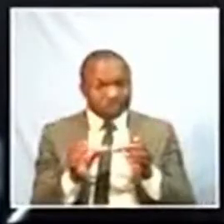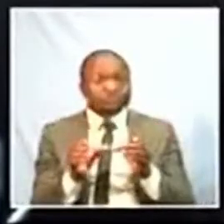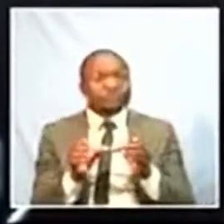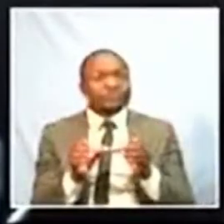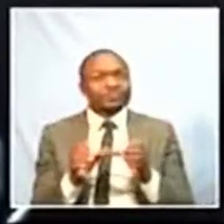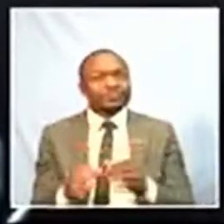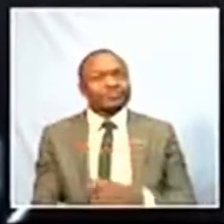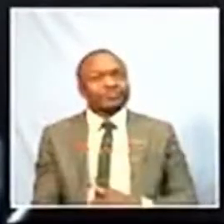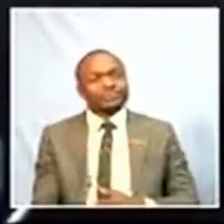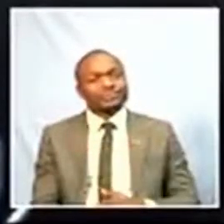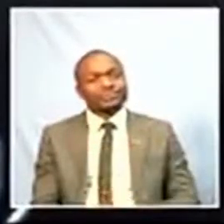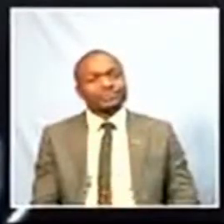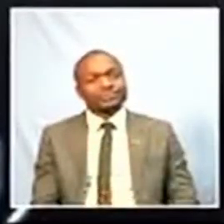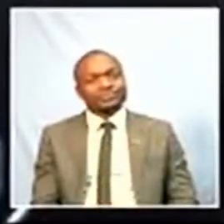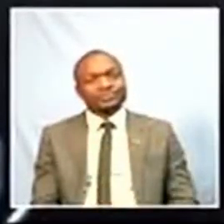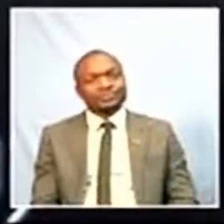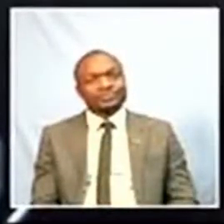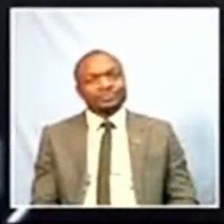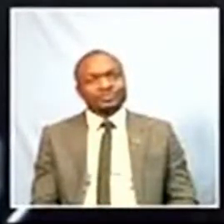And